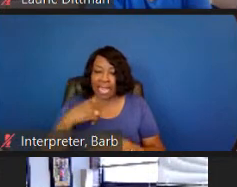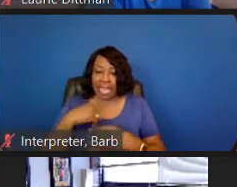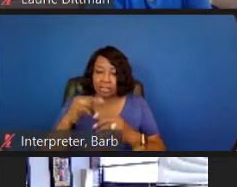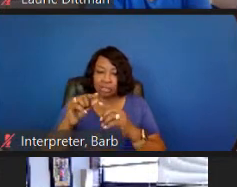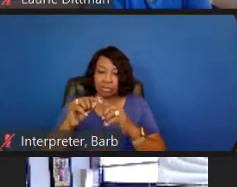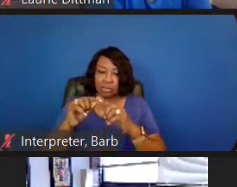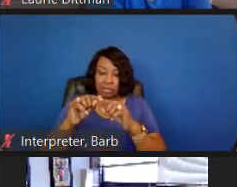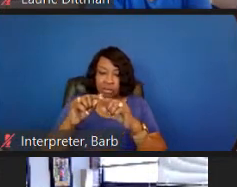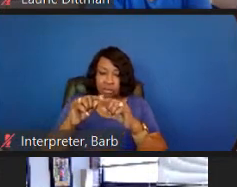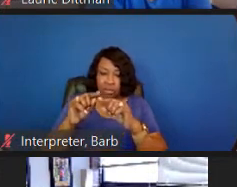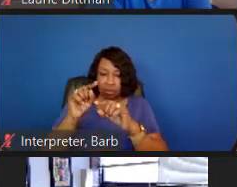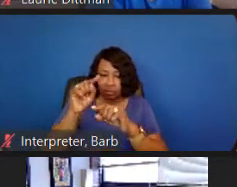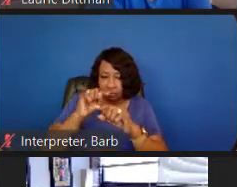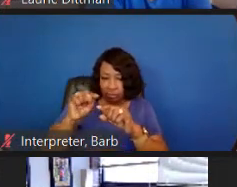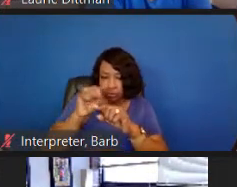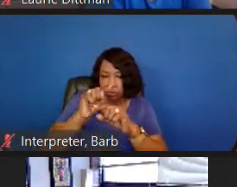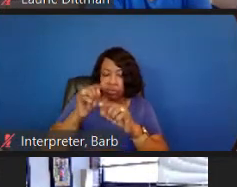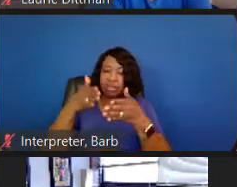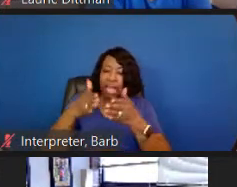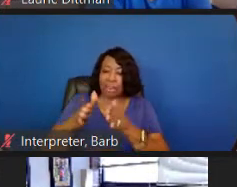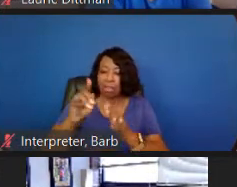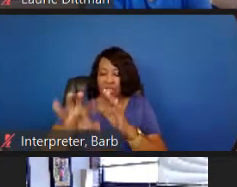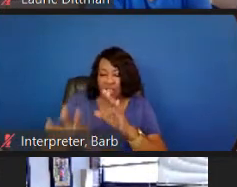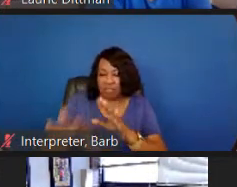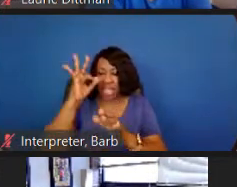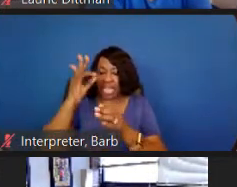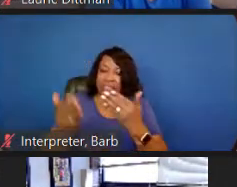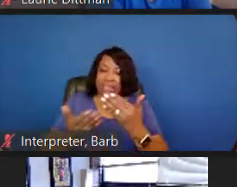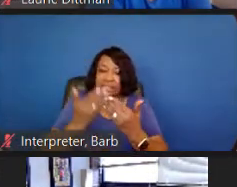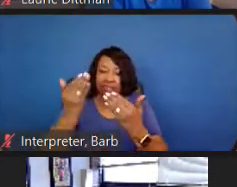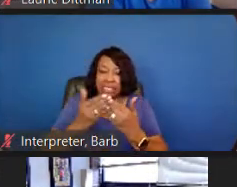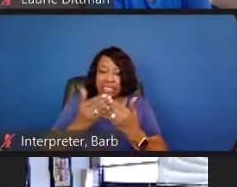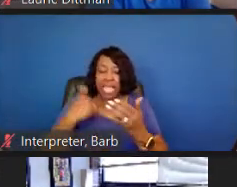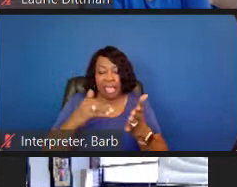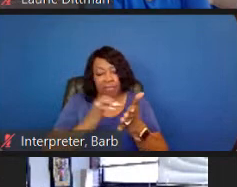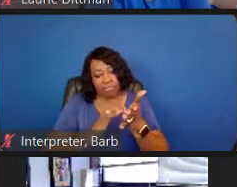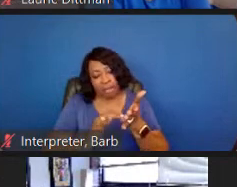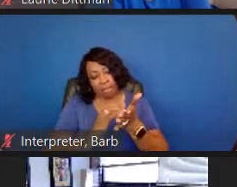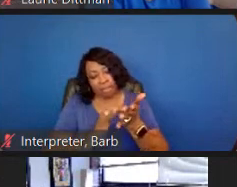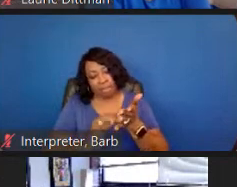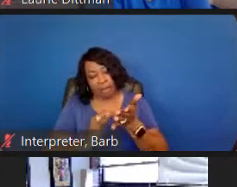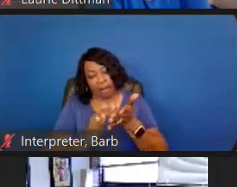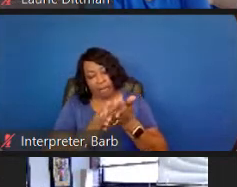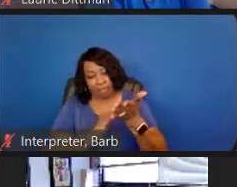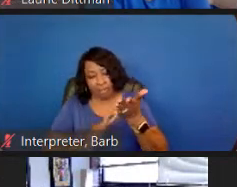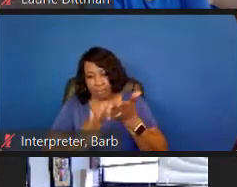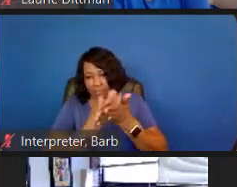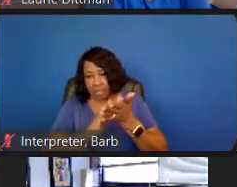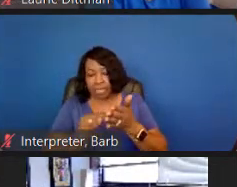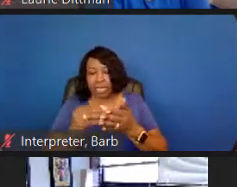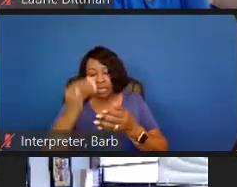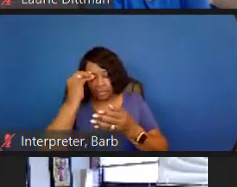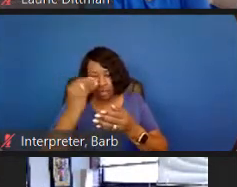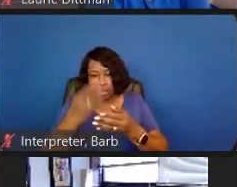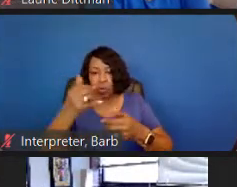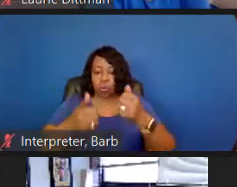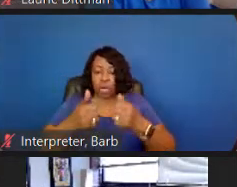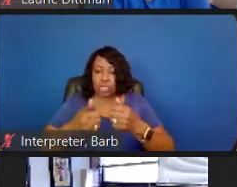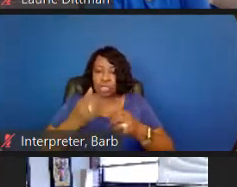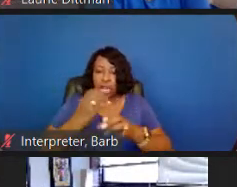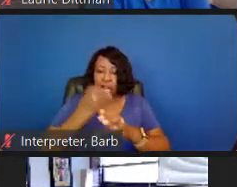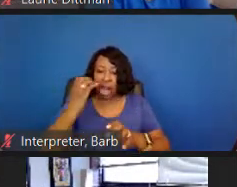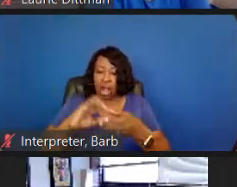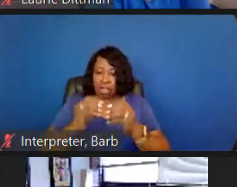button to allow you to find it easily. It's got the braille plates telling you which car number it is, and also